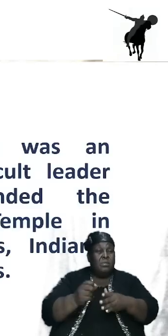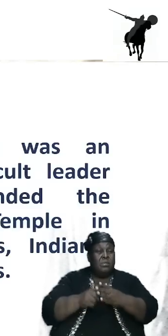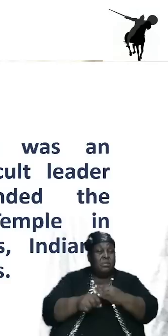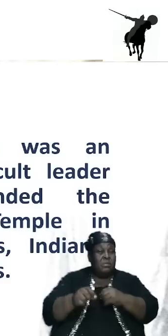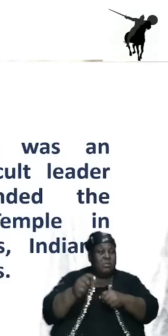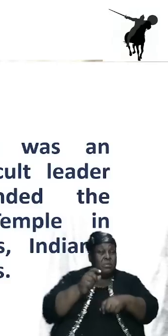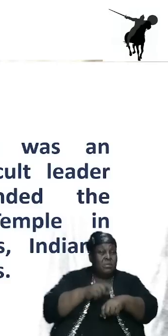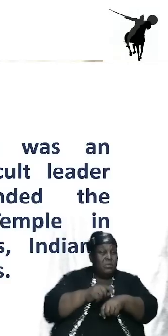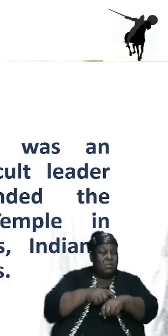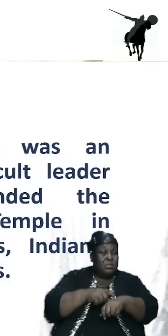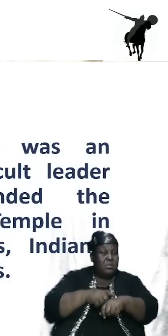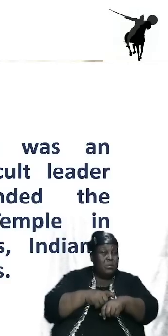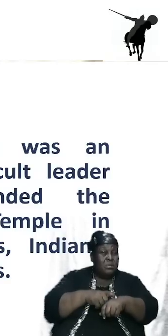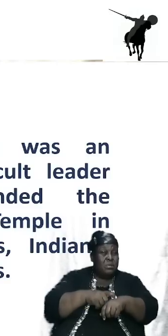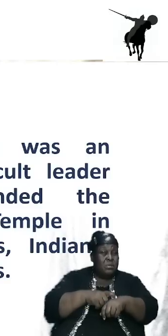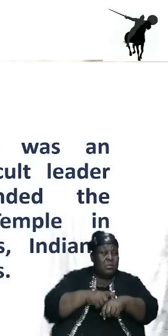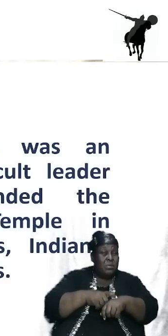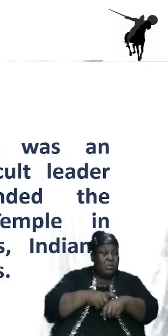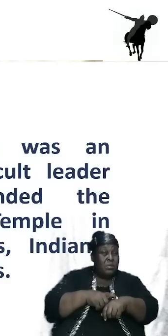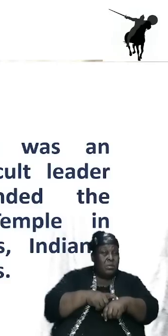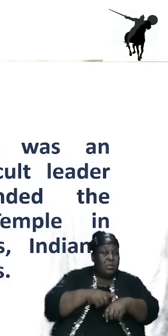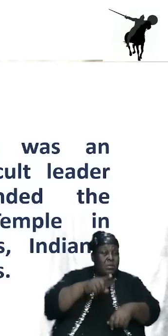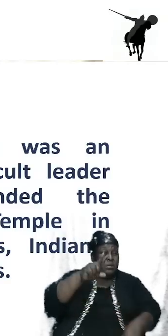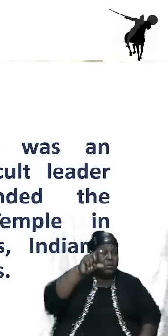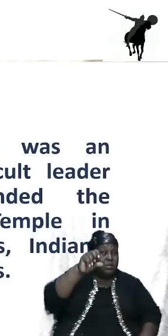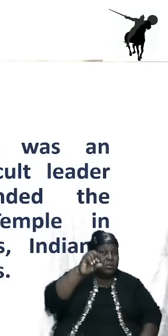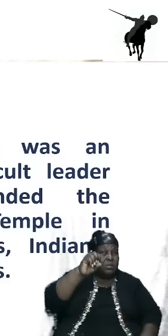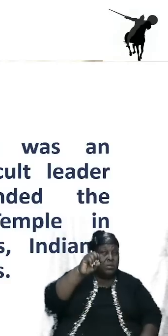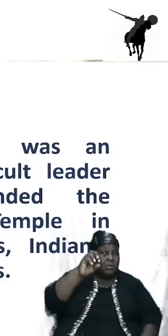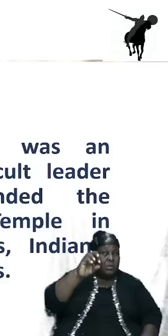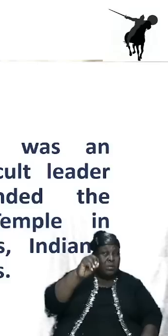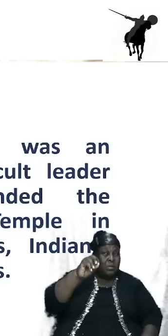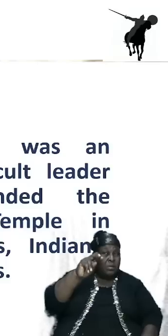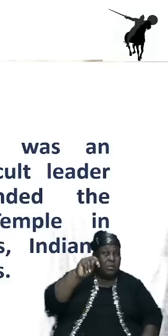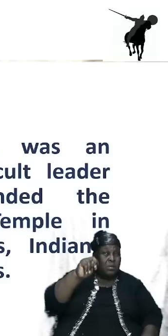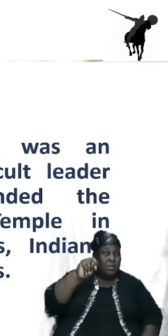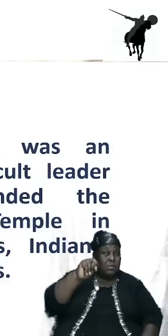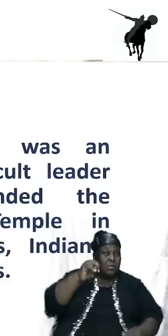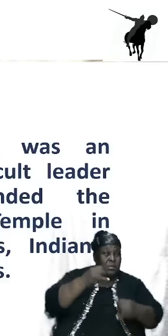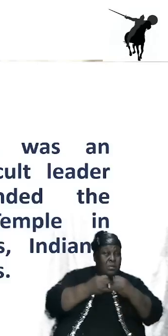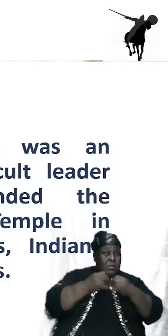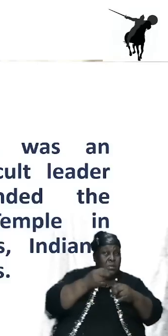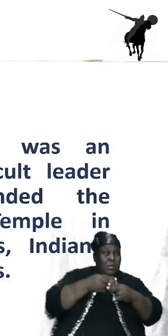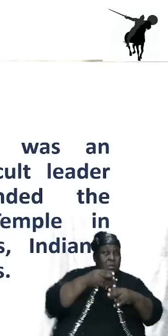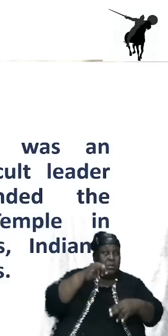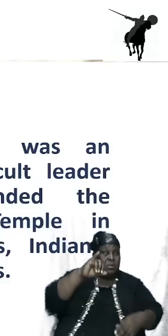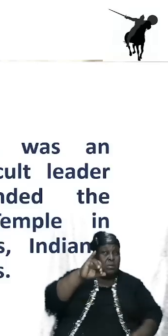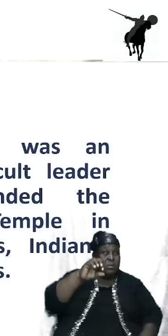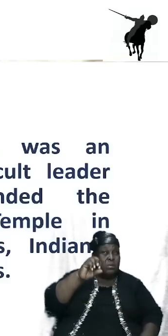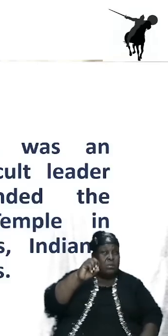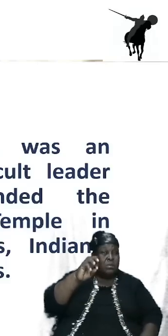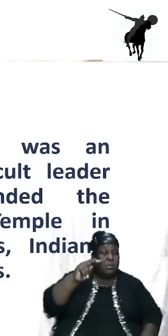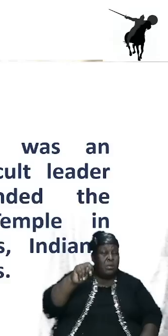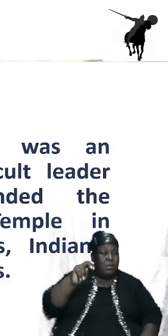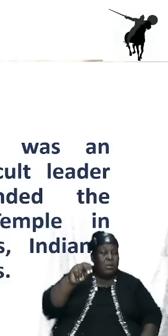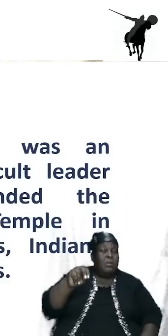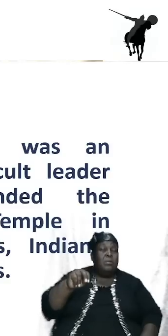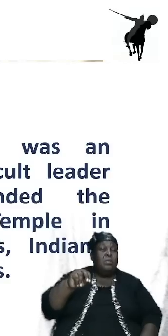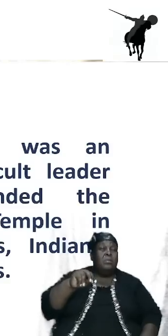Leo Ryan, and he by this time, Jim Jones had a place they call